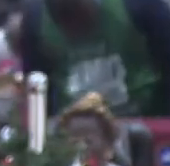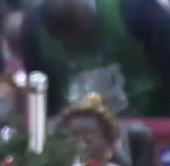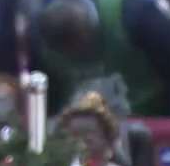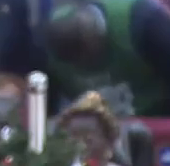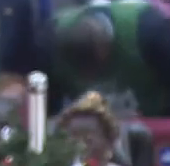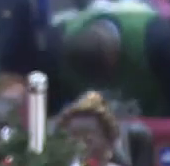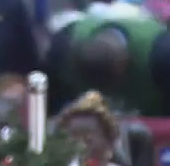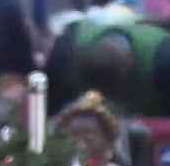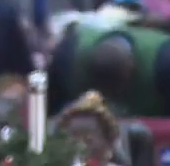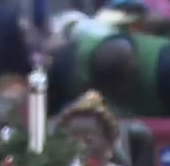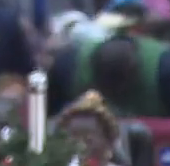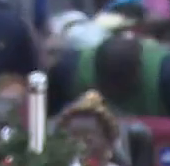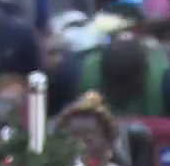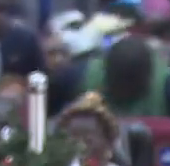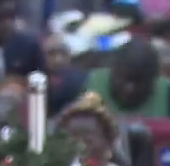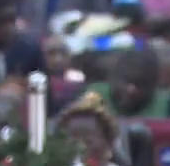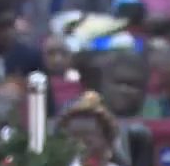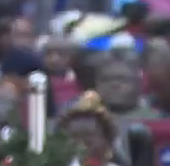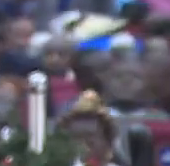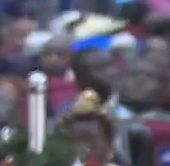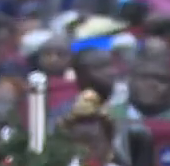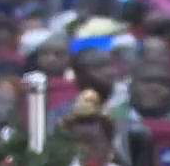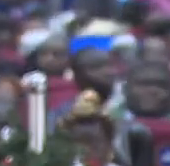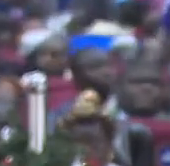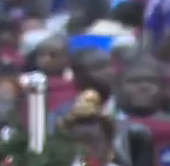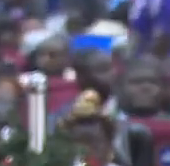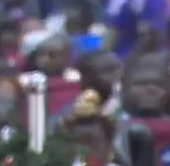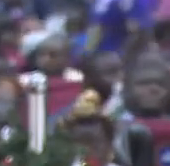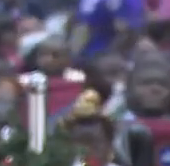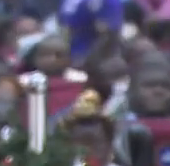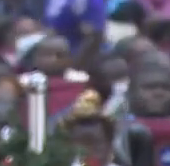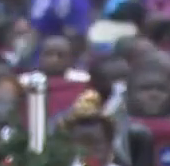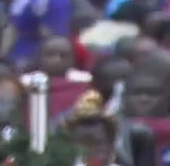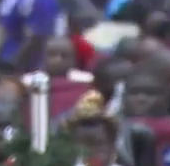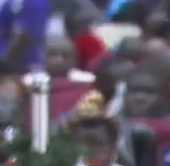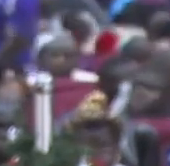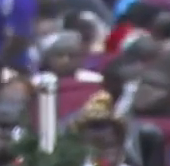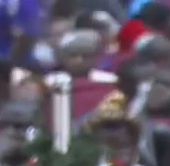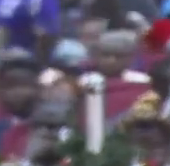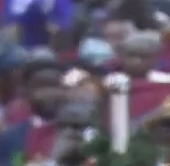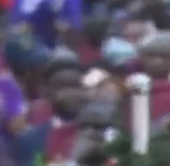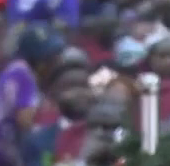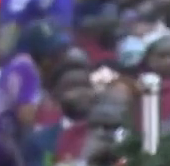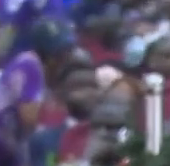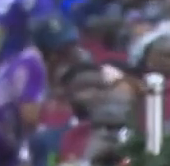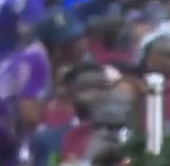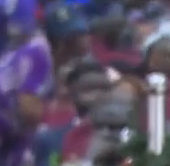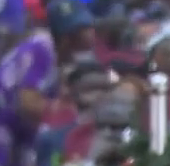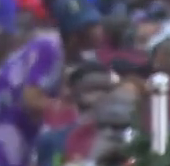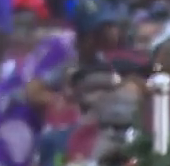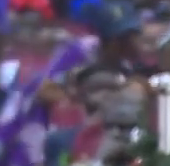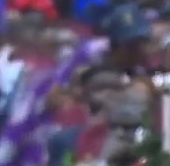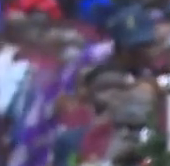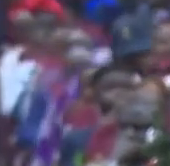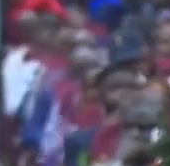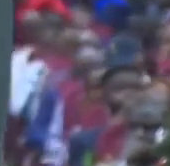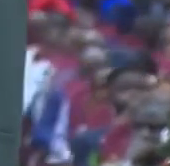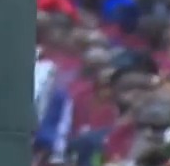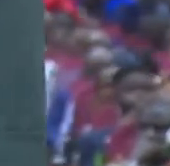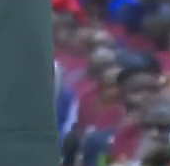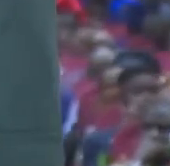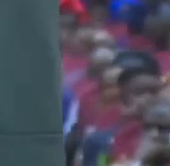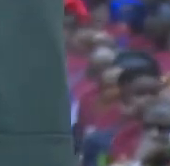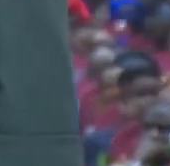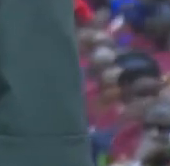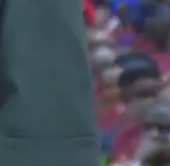cups to the eyes. Ejowo eje ajoko ki a se mu awon ife wa lo si alafo. So that the ushers